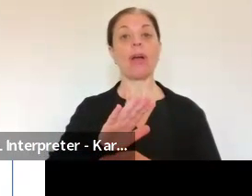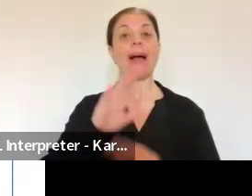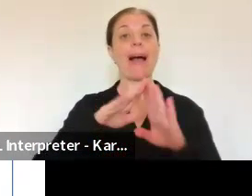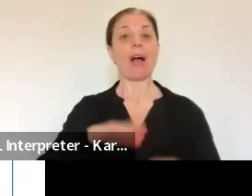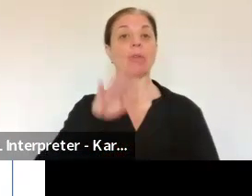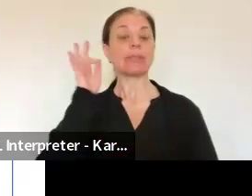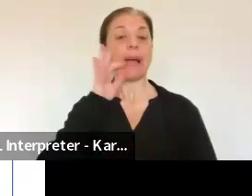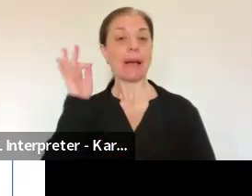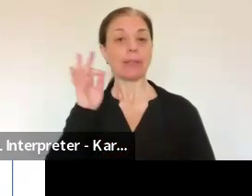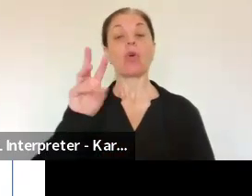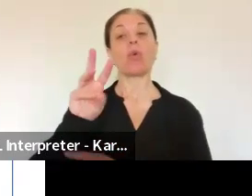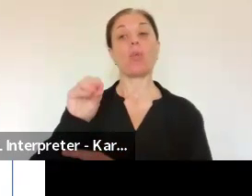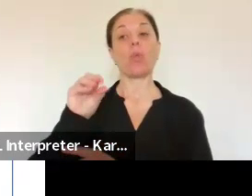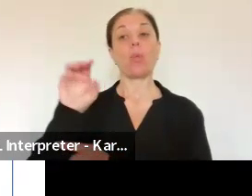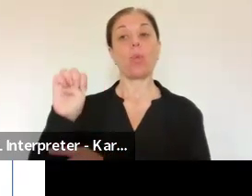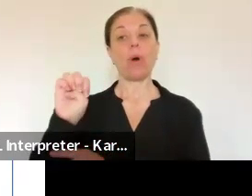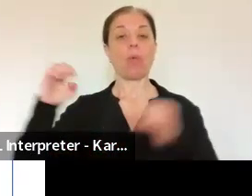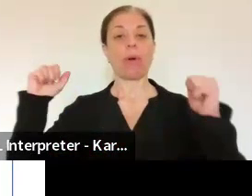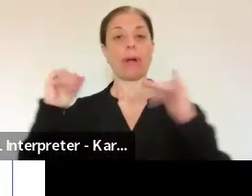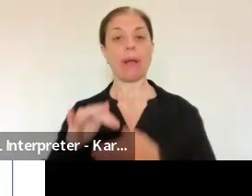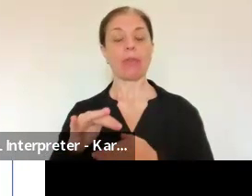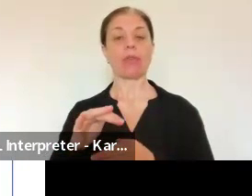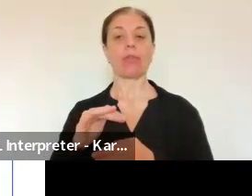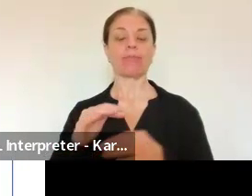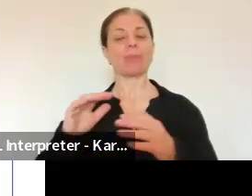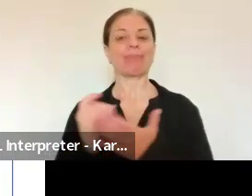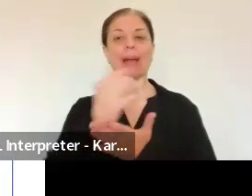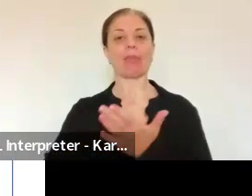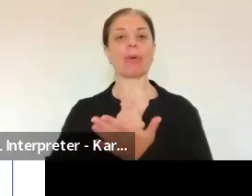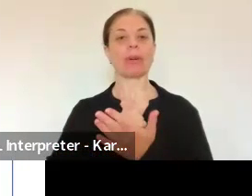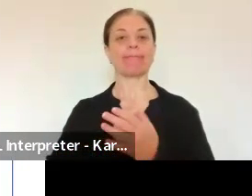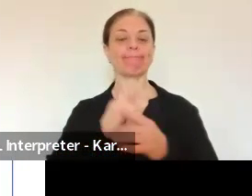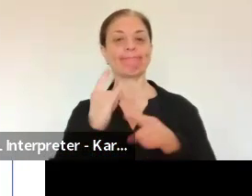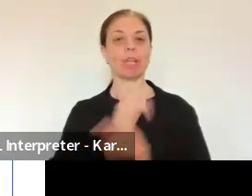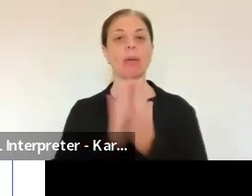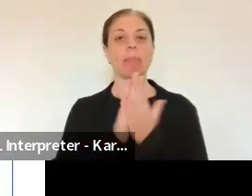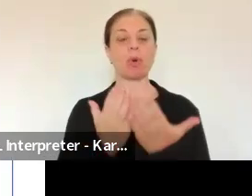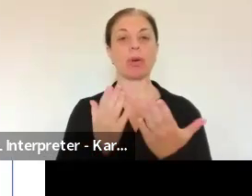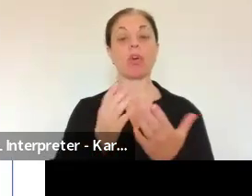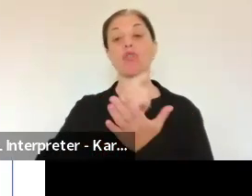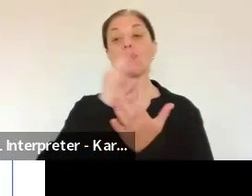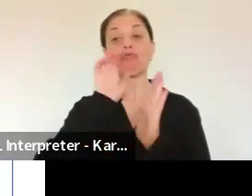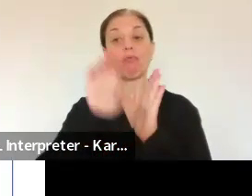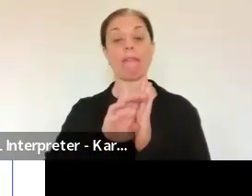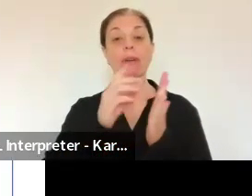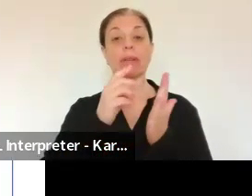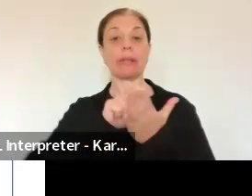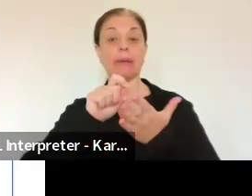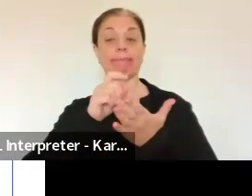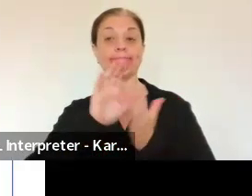webcomic. Woe is a gathering of her antics in book form. This one is for fans of graphic novels and